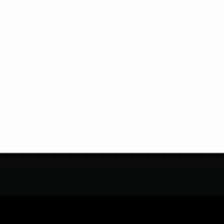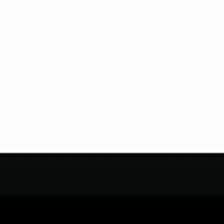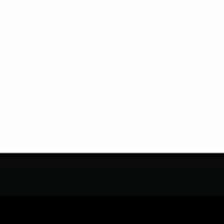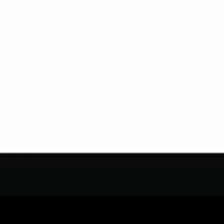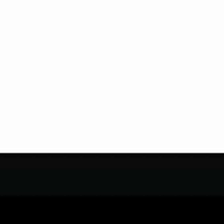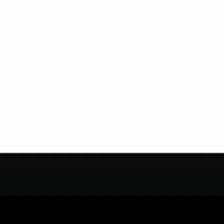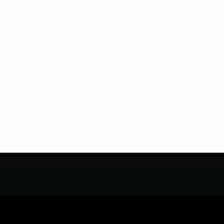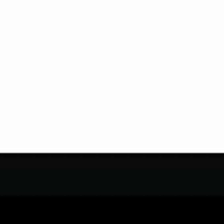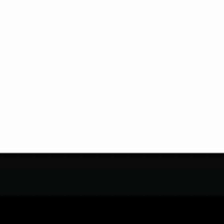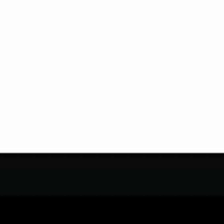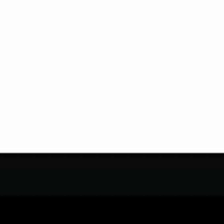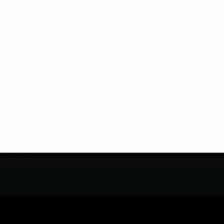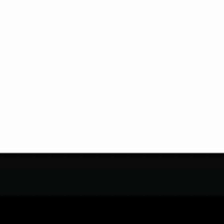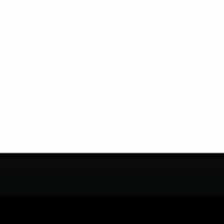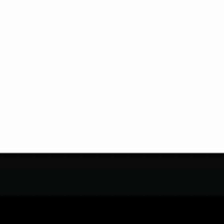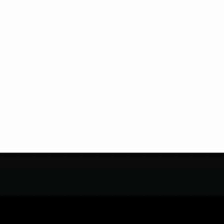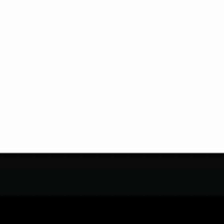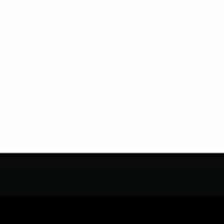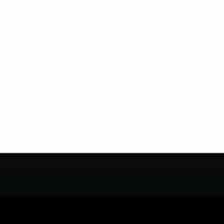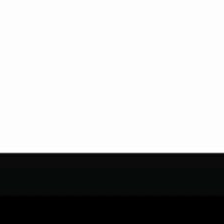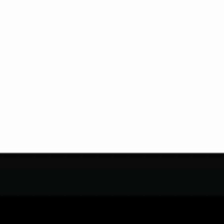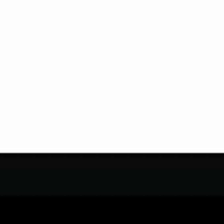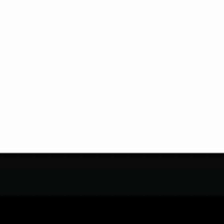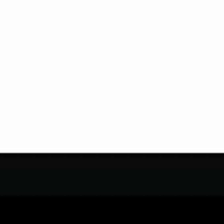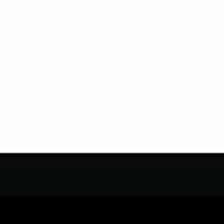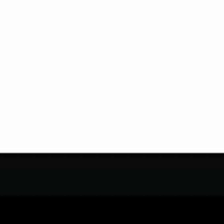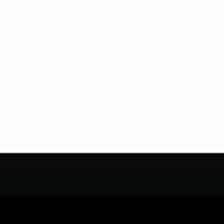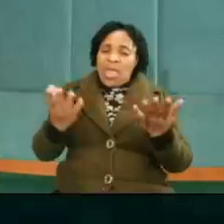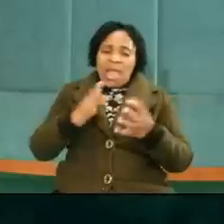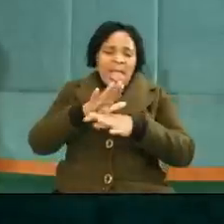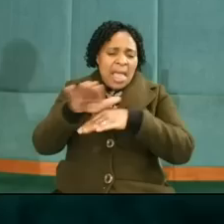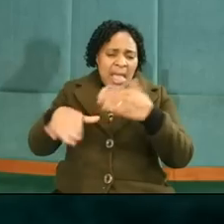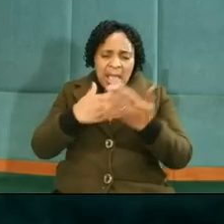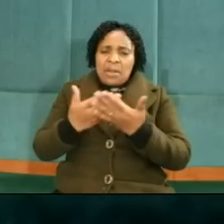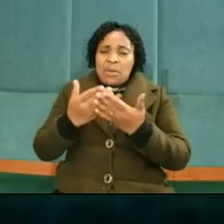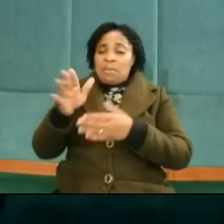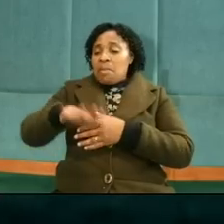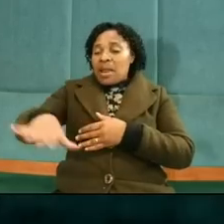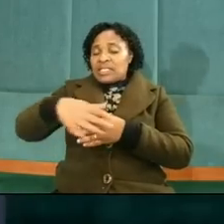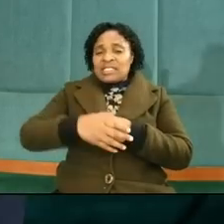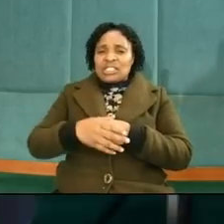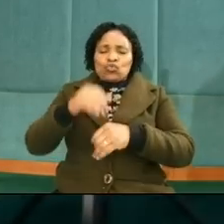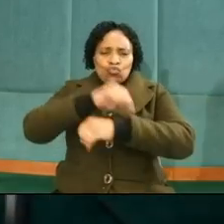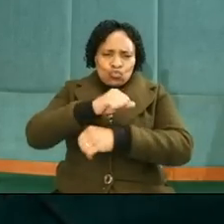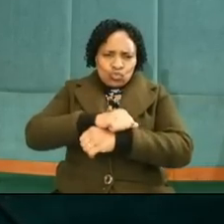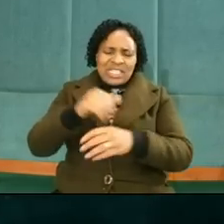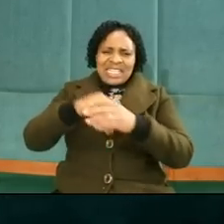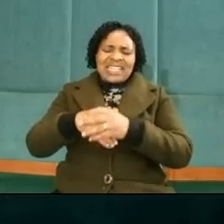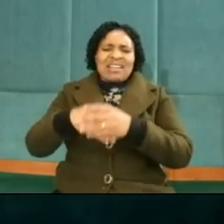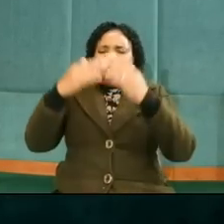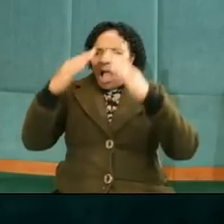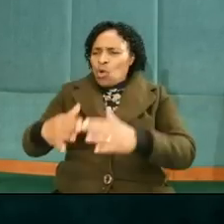cold. Yes, there's mass shooting left, right, and center. All over the place. Mass shooting in schools, mass shooting in courthouse,